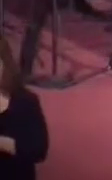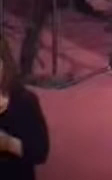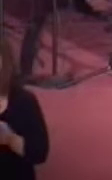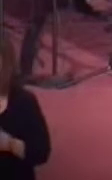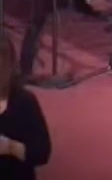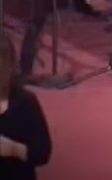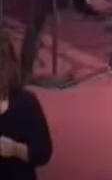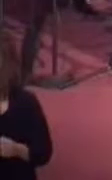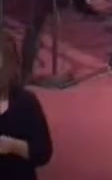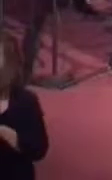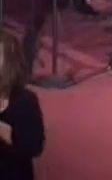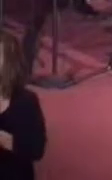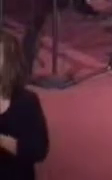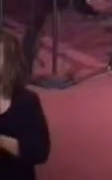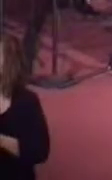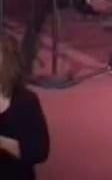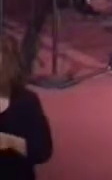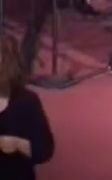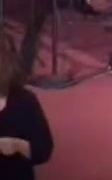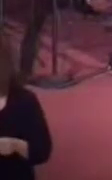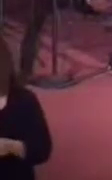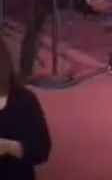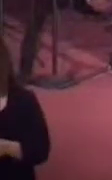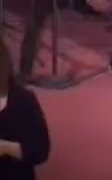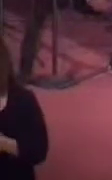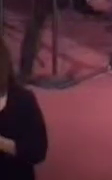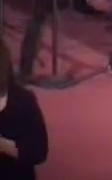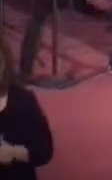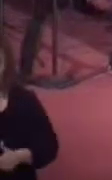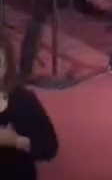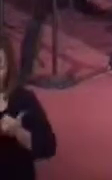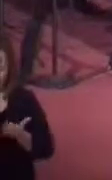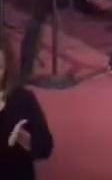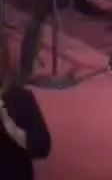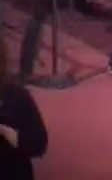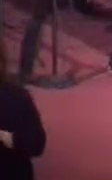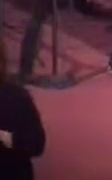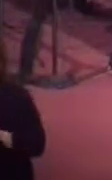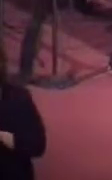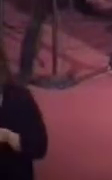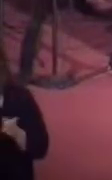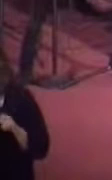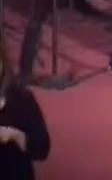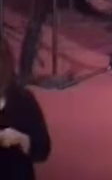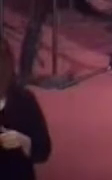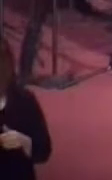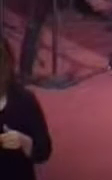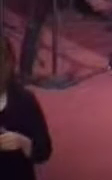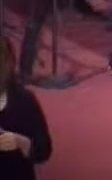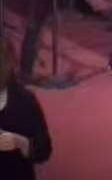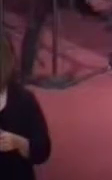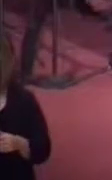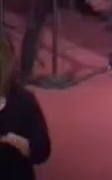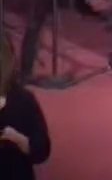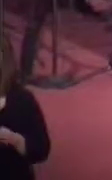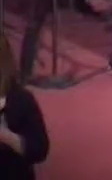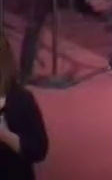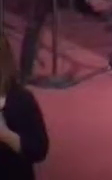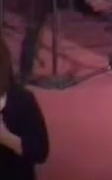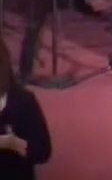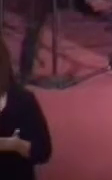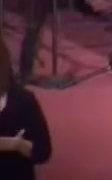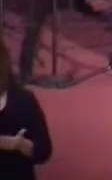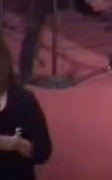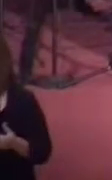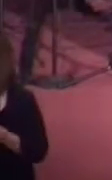true. I trust you, Lord. I believe that whether life or death comes by me, you will do good by me, Lord. You